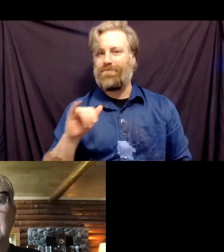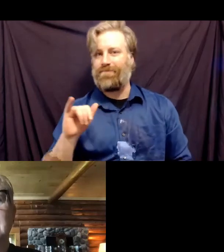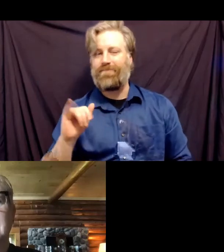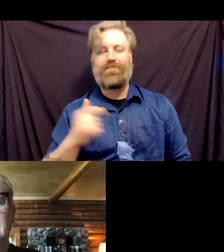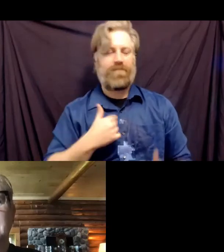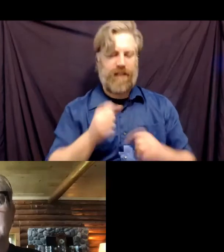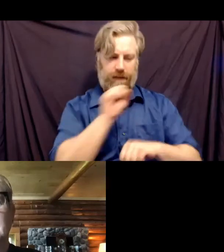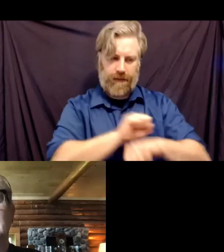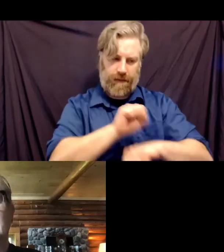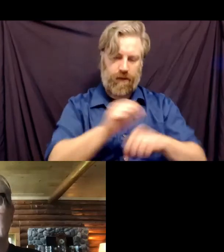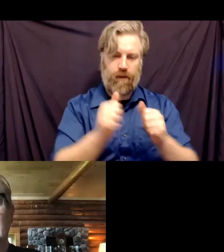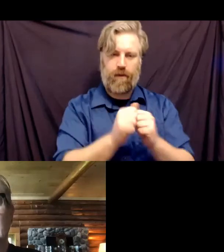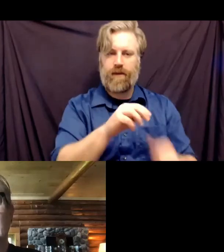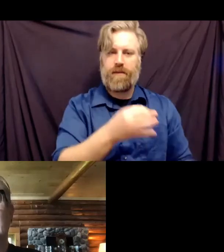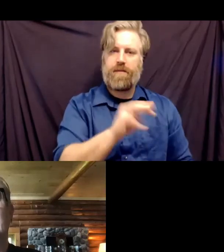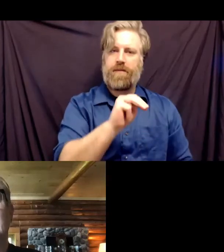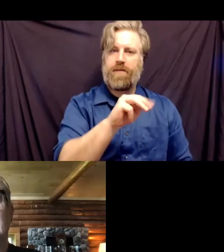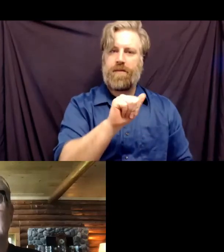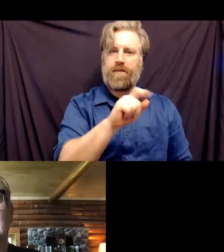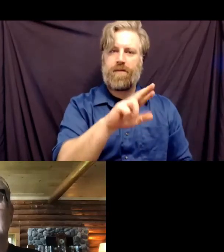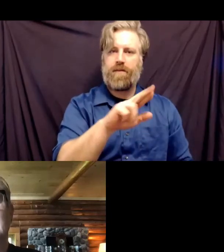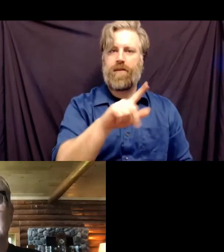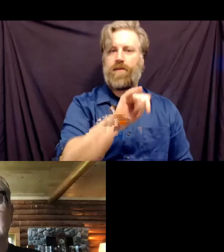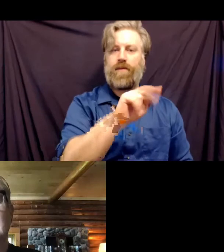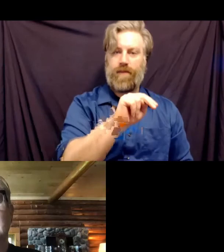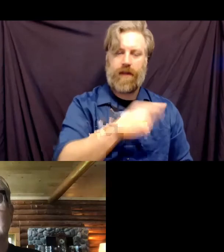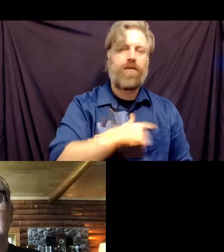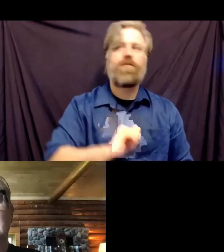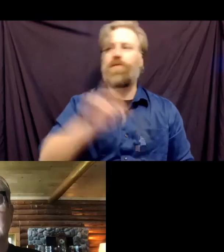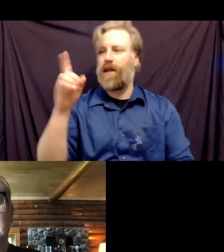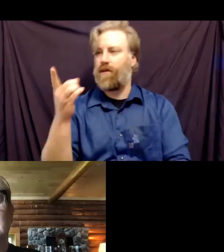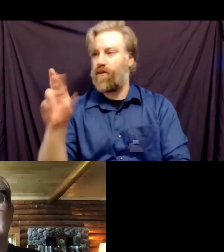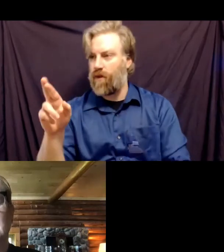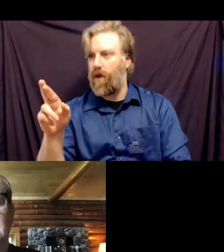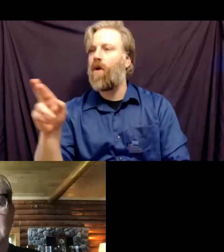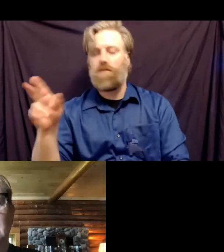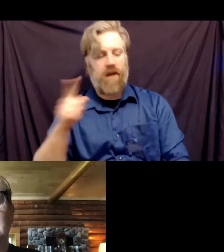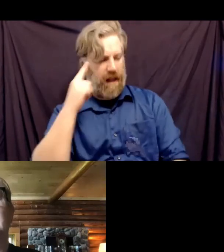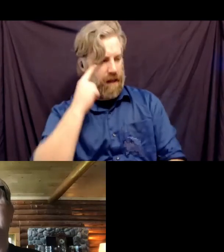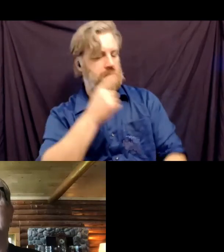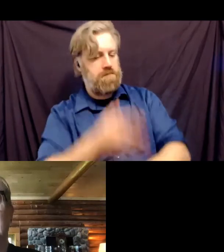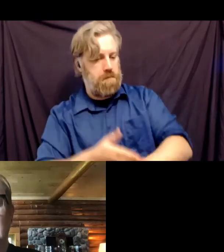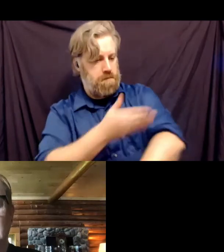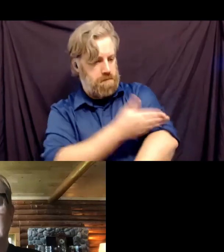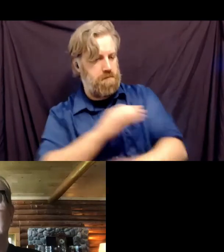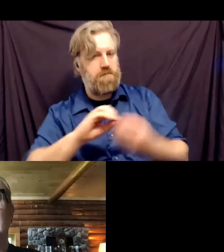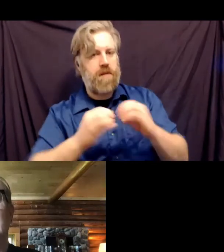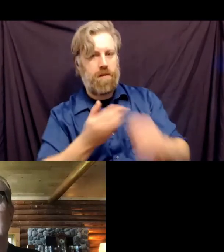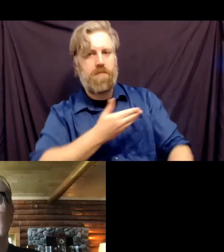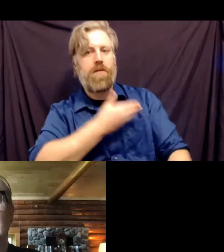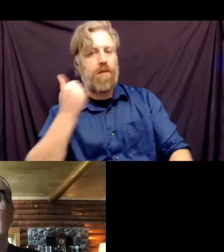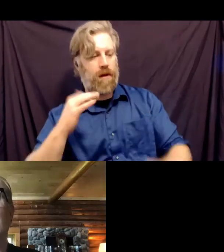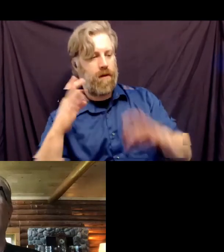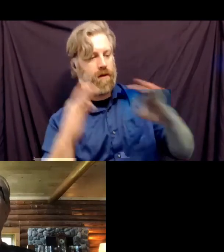Lin, went back, he said, I think you're out of the woods now, and my numbers changed. So, this doesn't happen